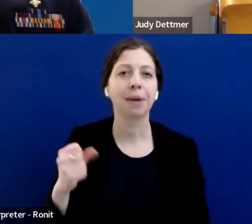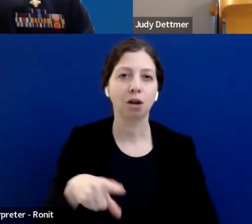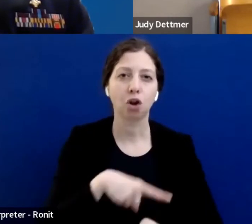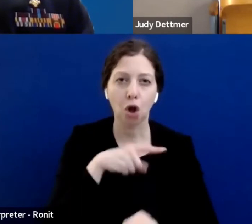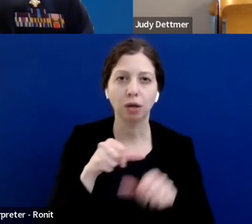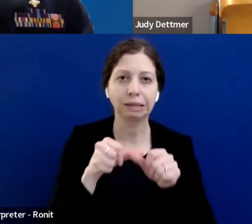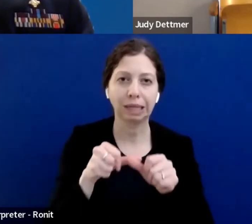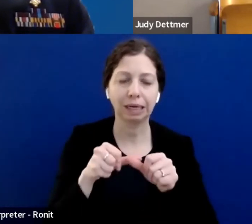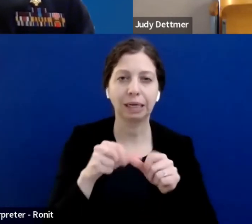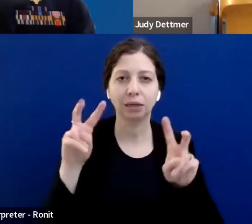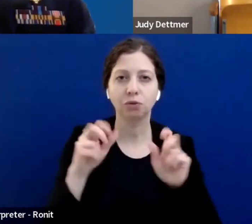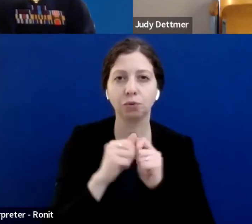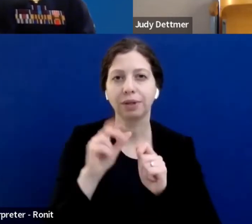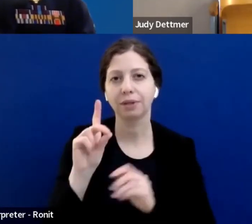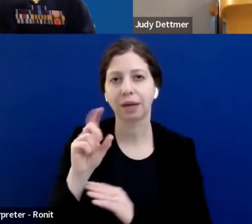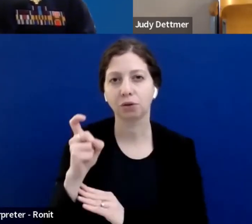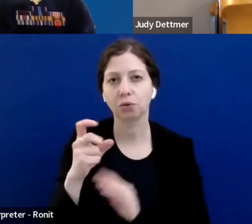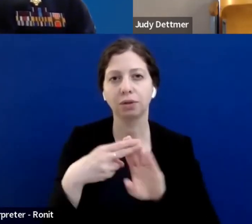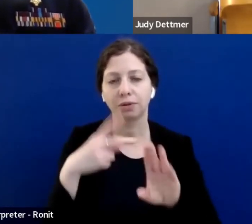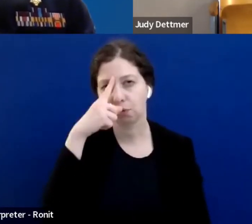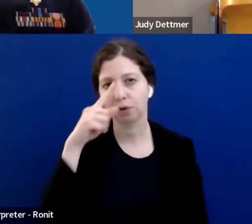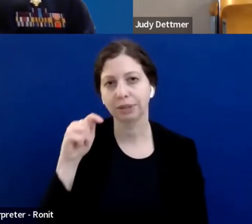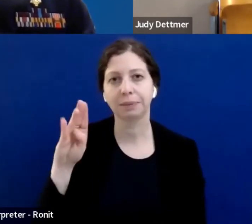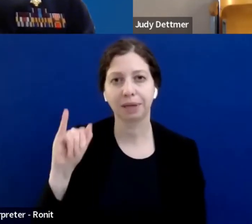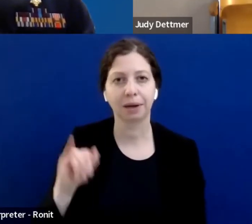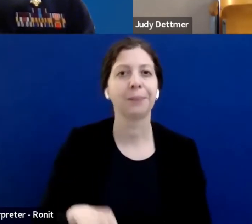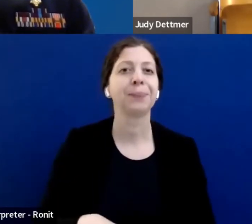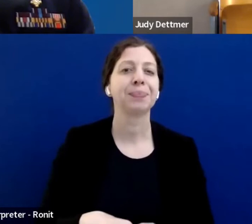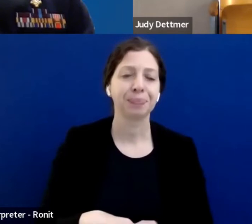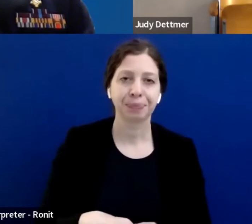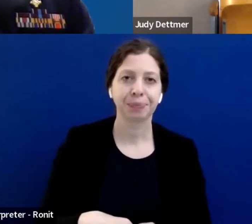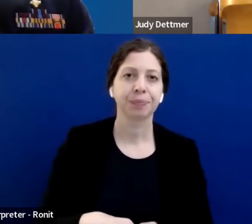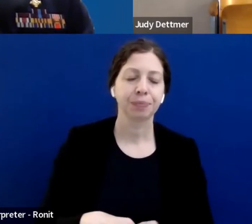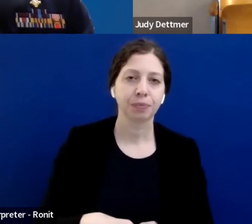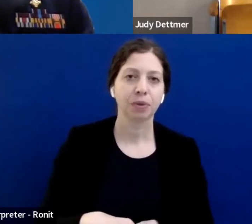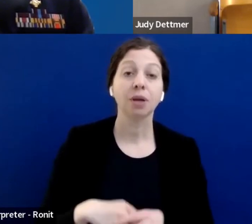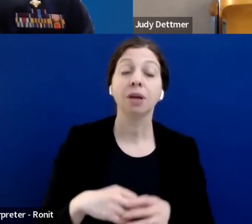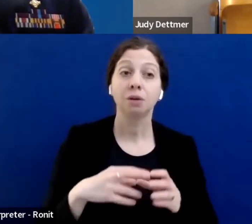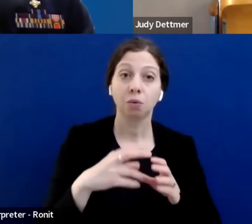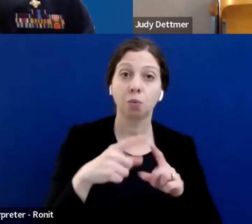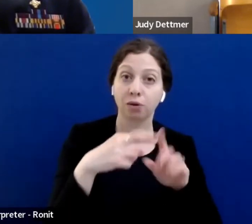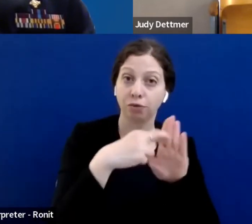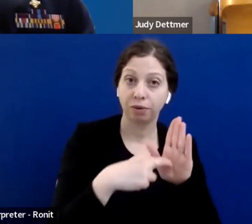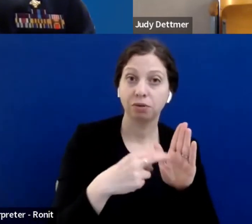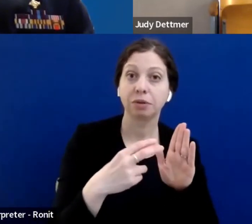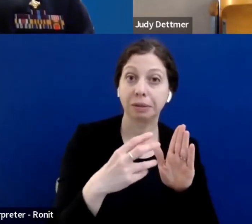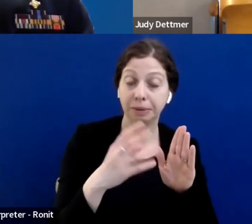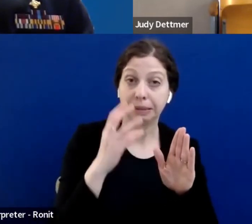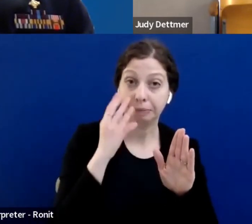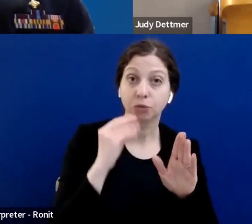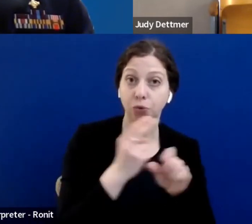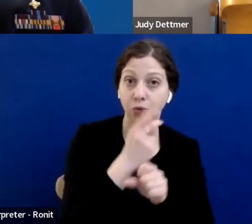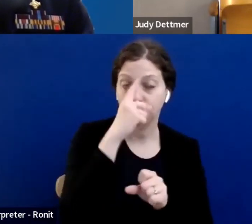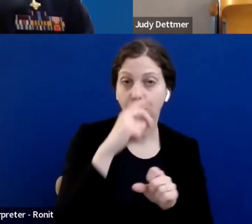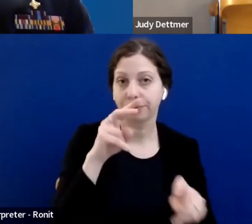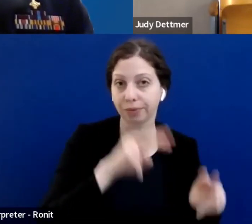with diagnosis of TBI. Where there has been a registry used for surveillance, or the ability